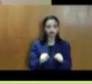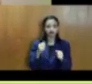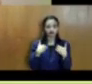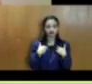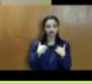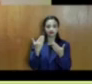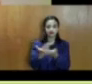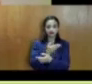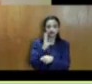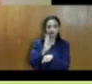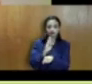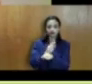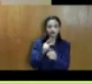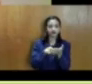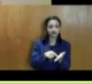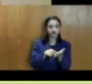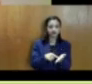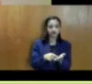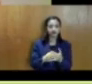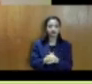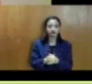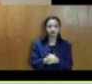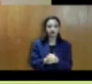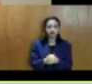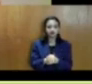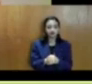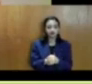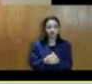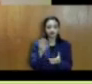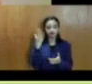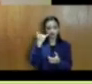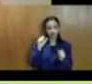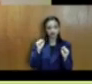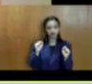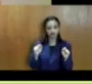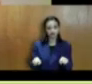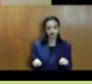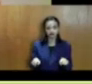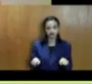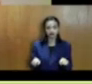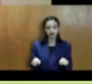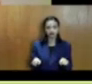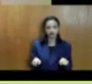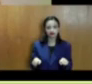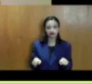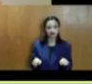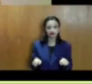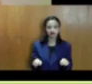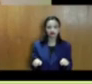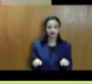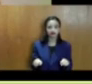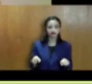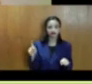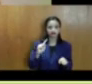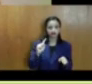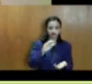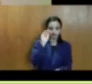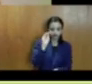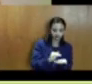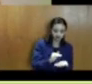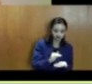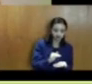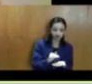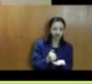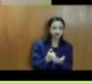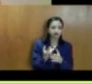as on-demand production. And so that can, you know, eliminate or minimize kind of